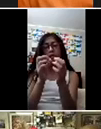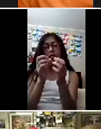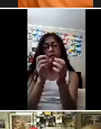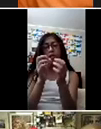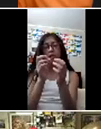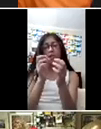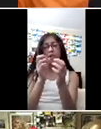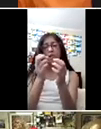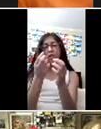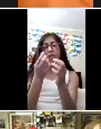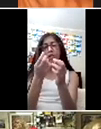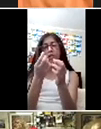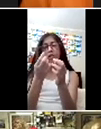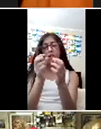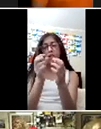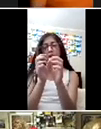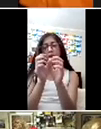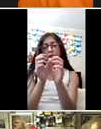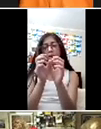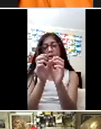Come on, score a basket.